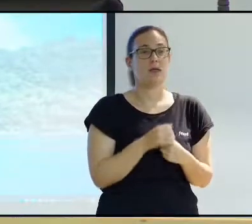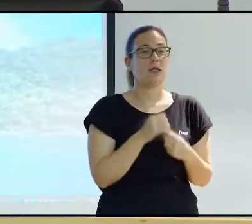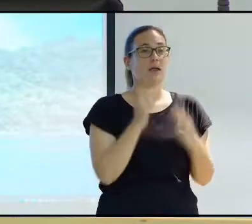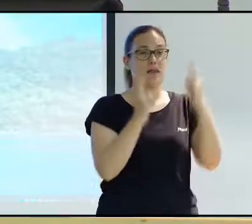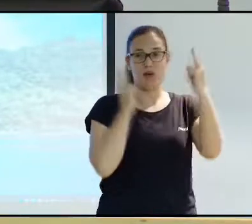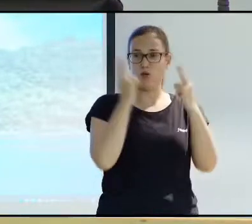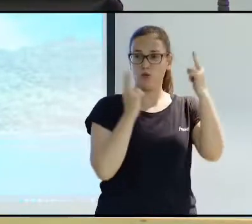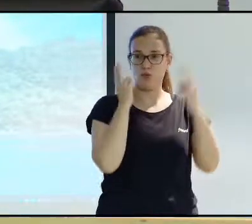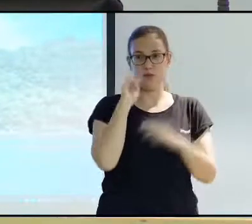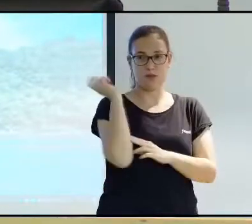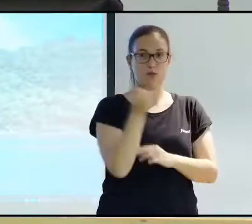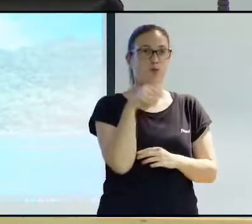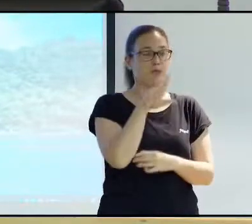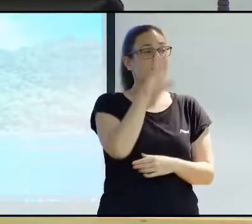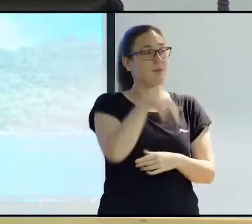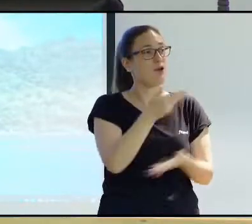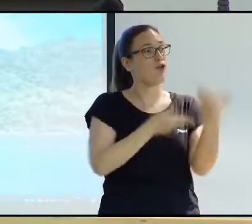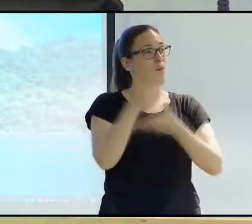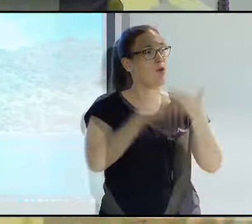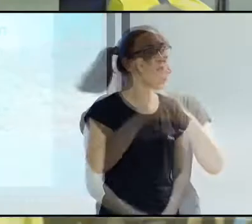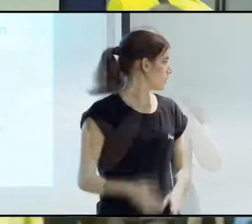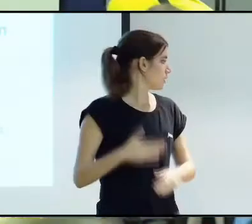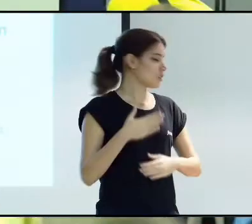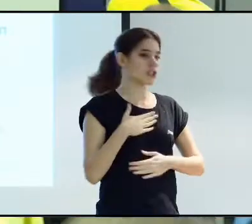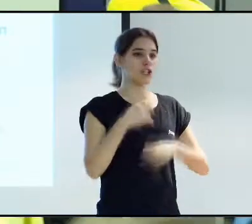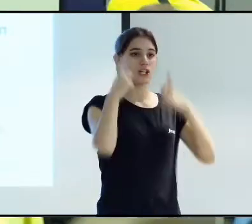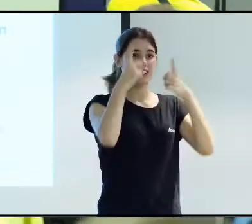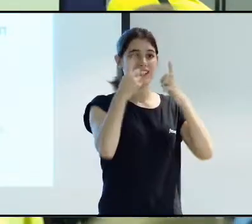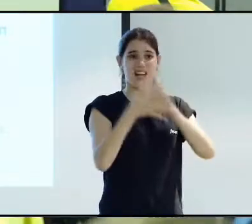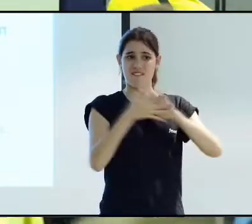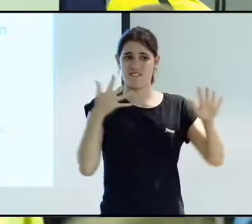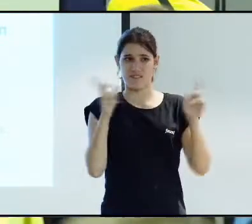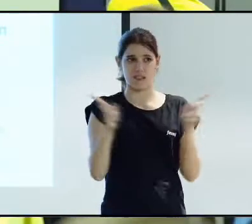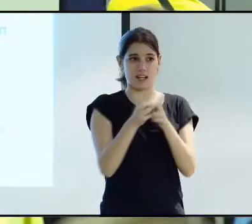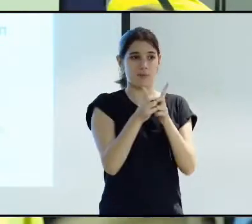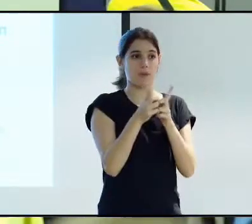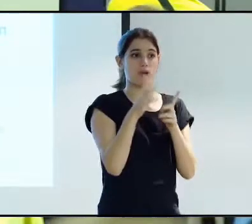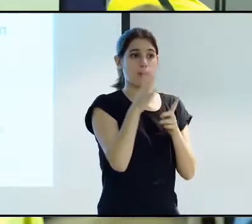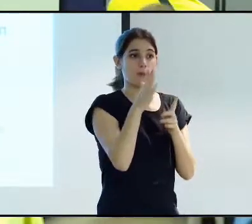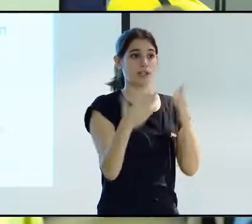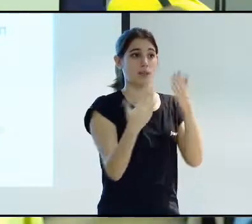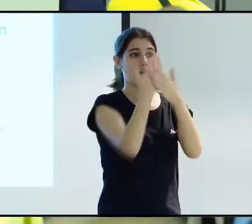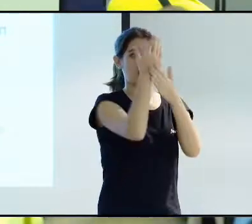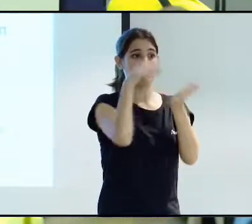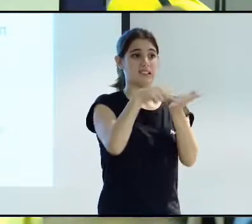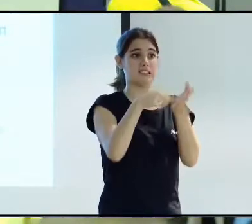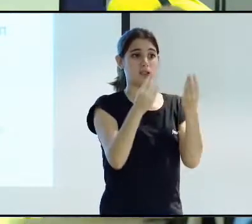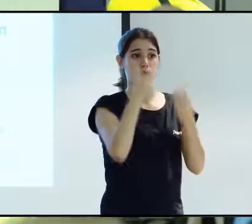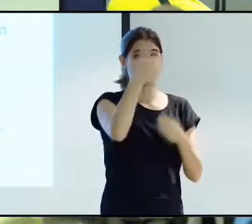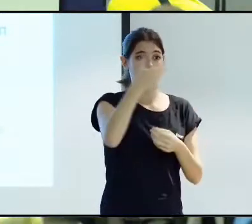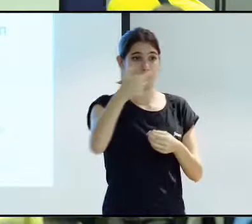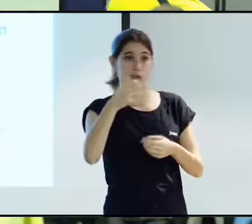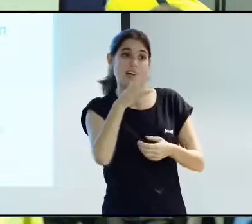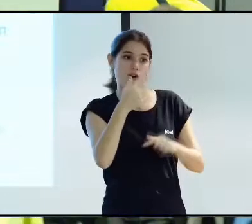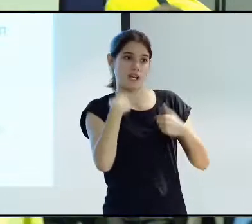in cooperation with Alter Valencia group. I'm going to also go quickly through my slides,